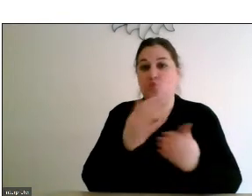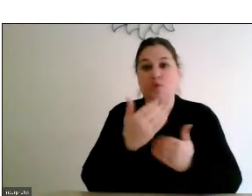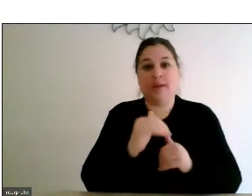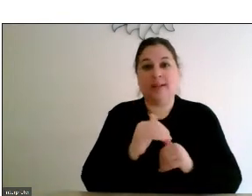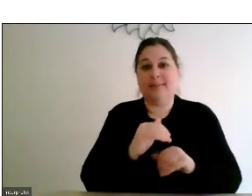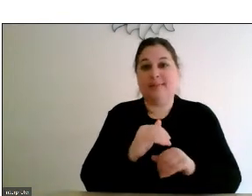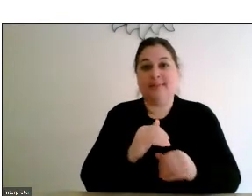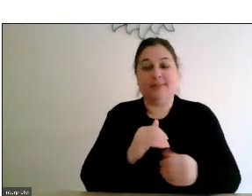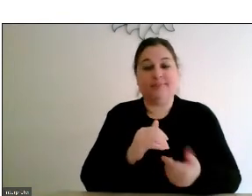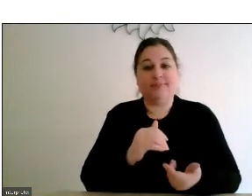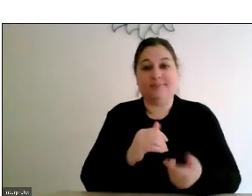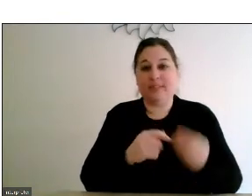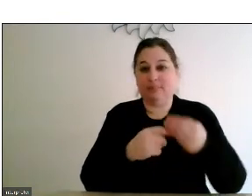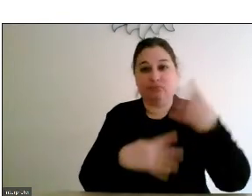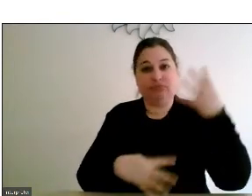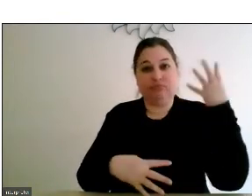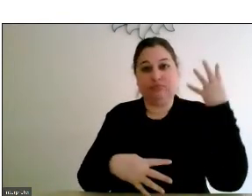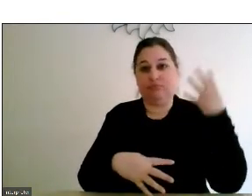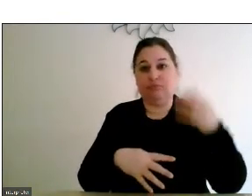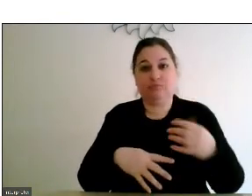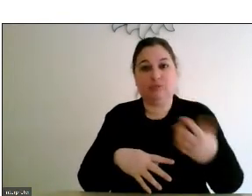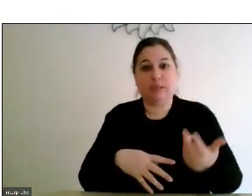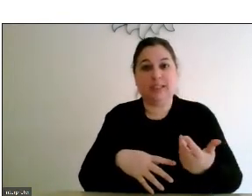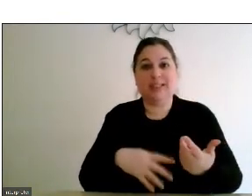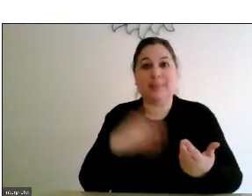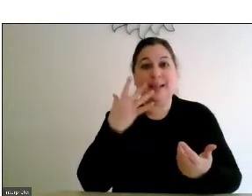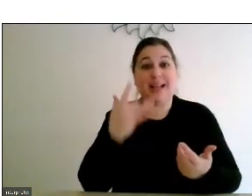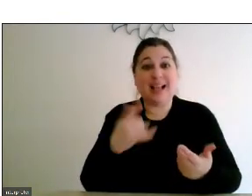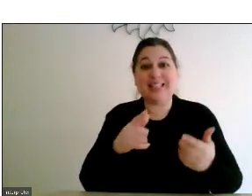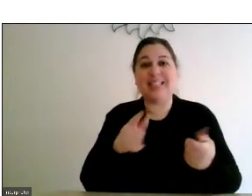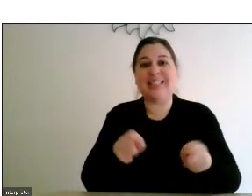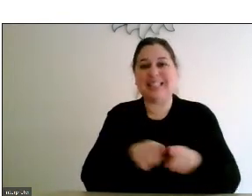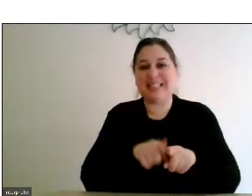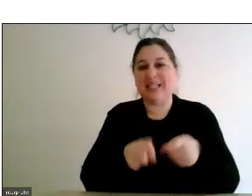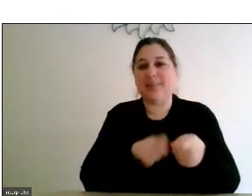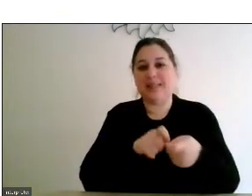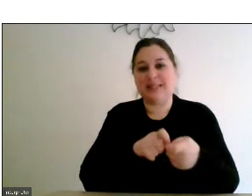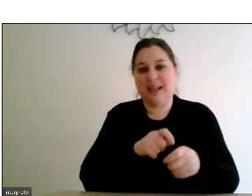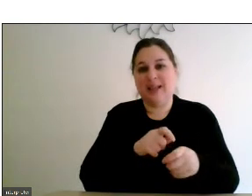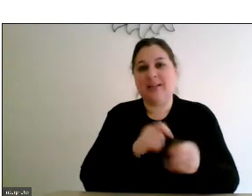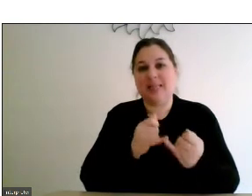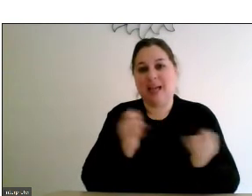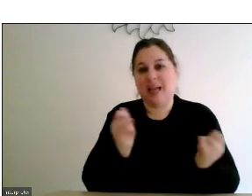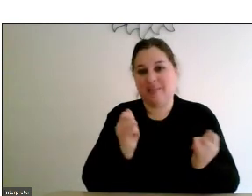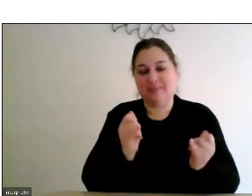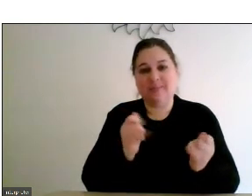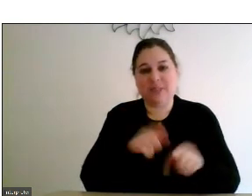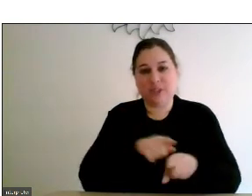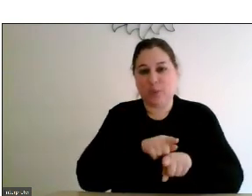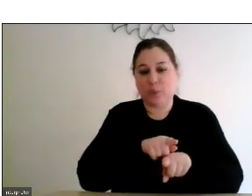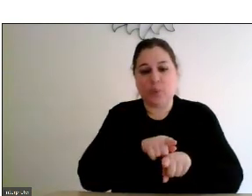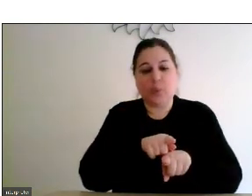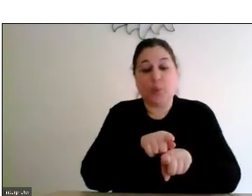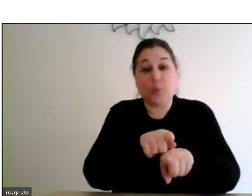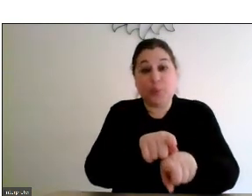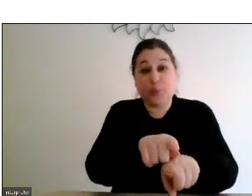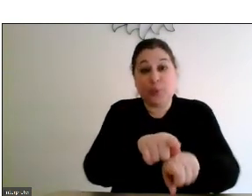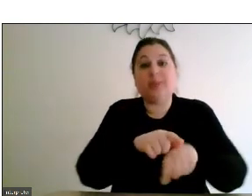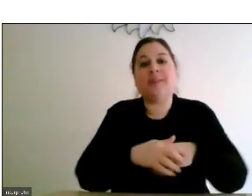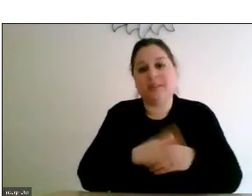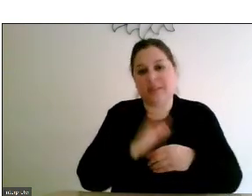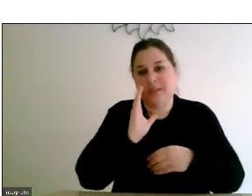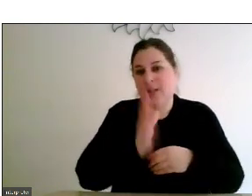It's the same exact line. So the slopes are the same and the y-intercepts are the